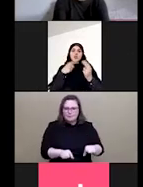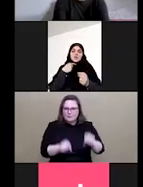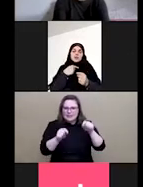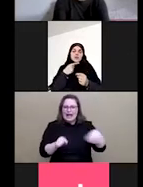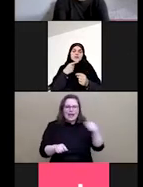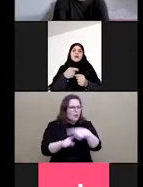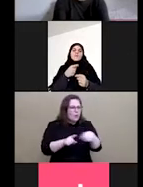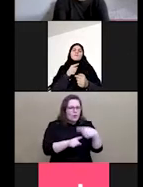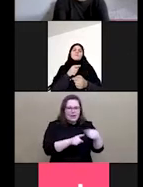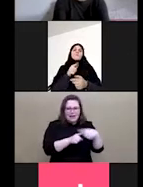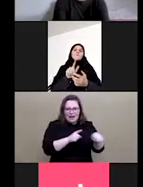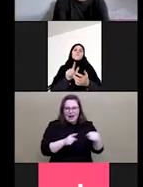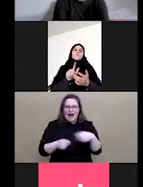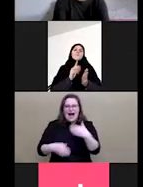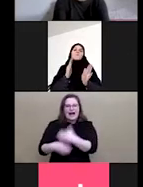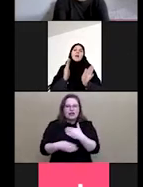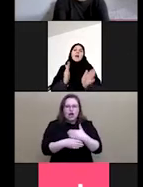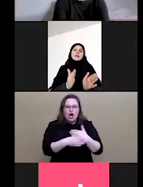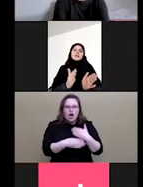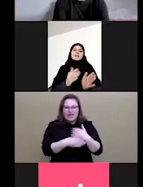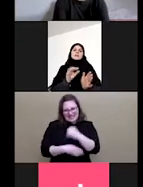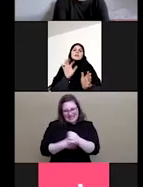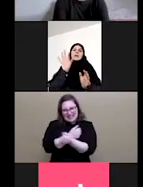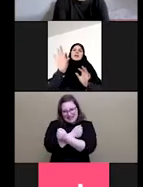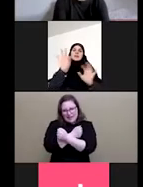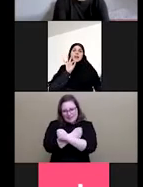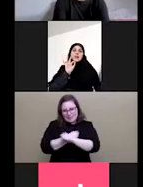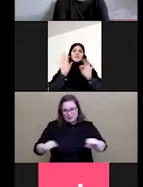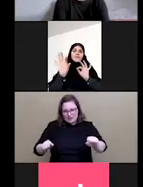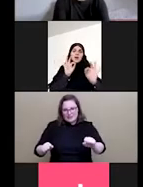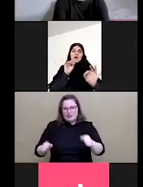building players in Bosnia, actors in Bosnia,